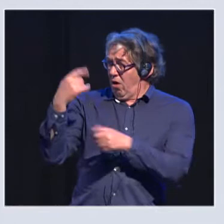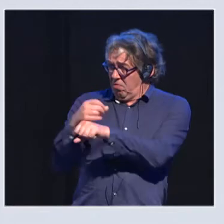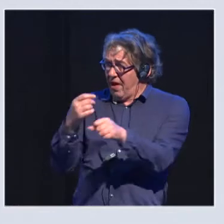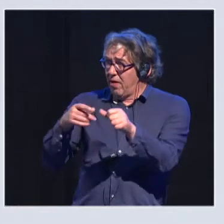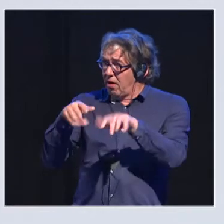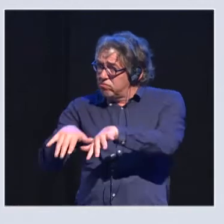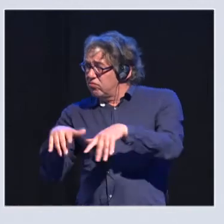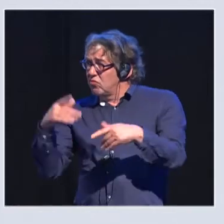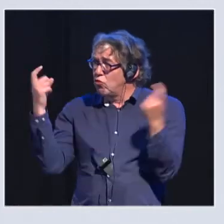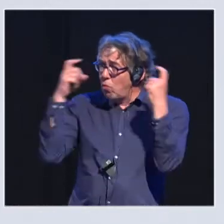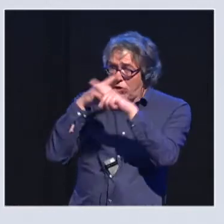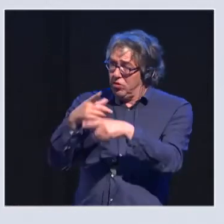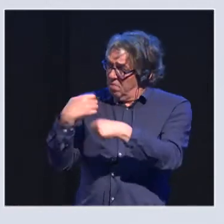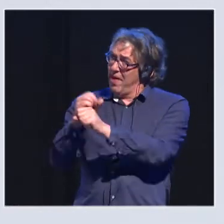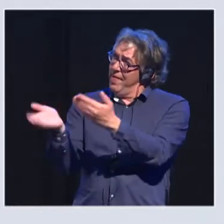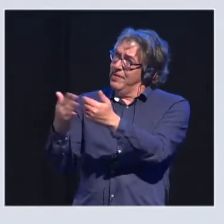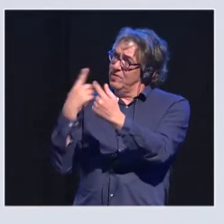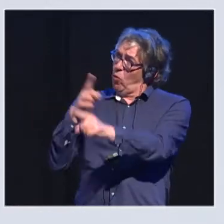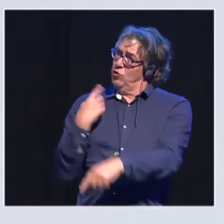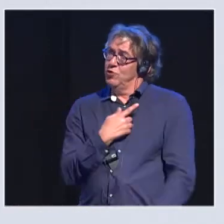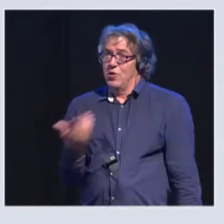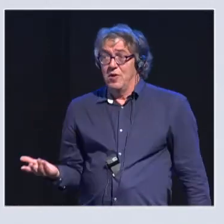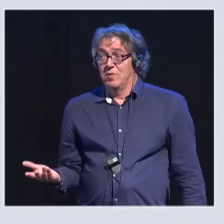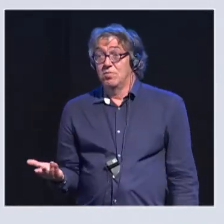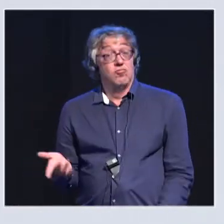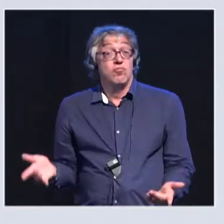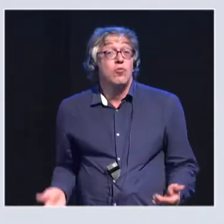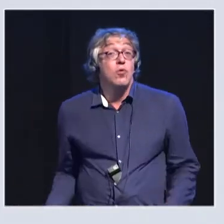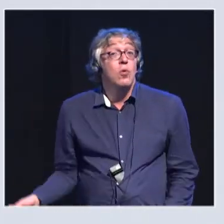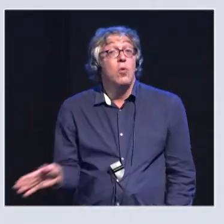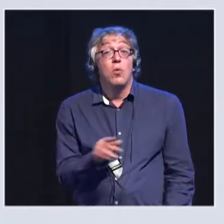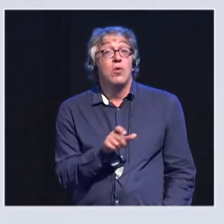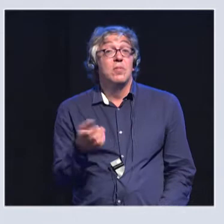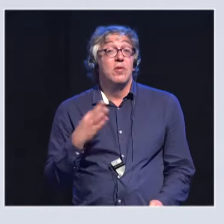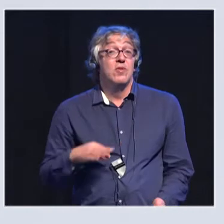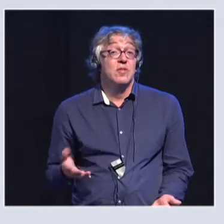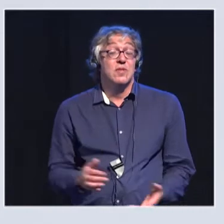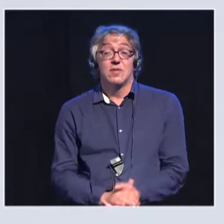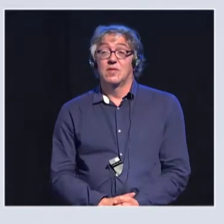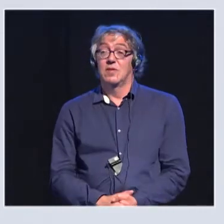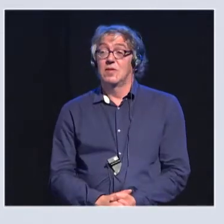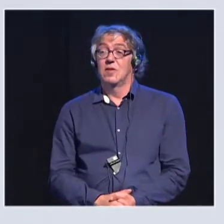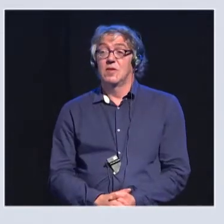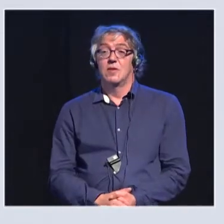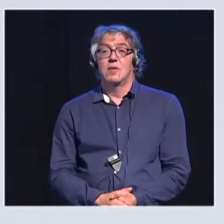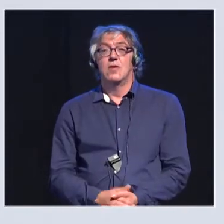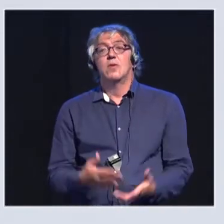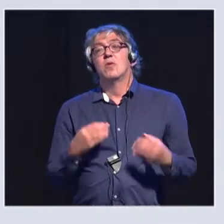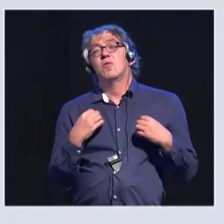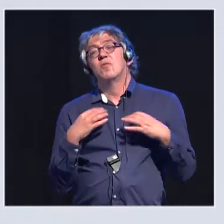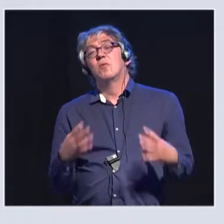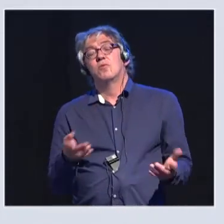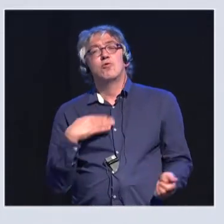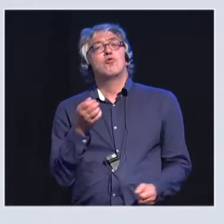then it's beneficial for everybody. Of course, I can understand about those people who